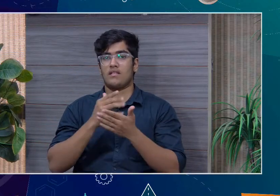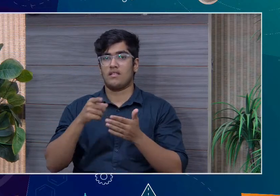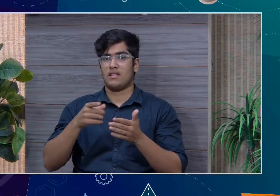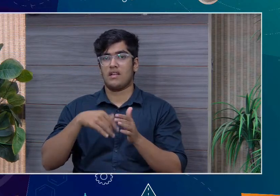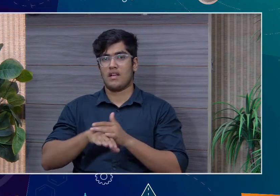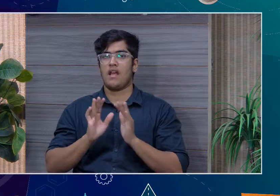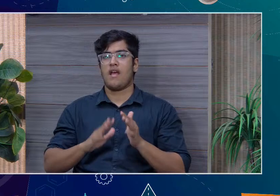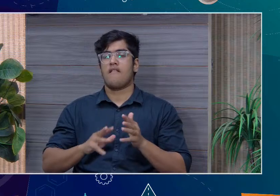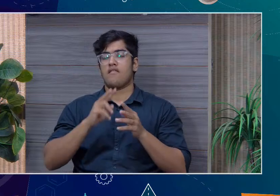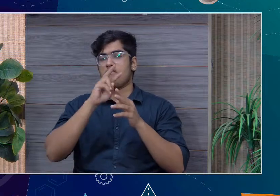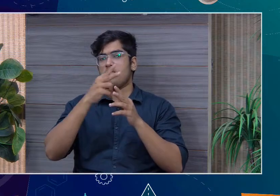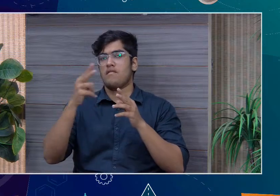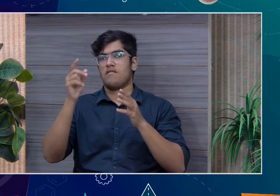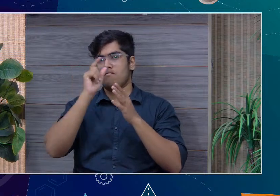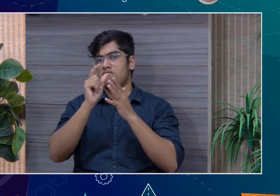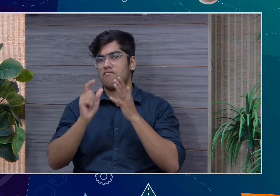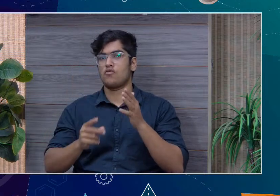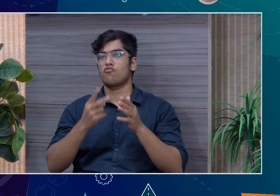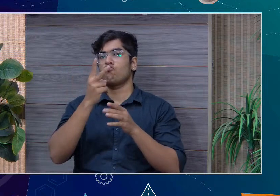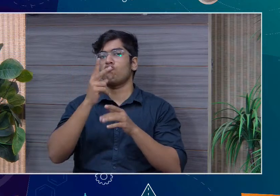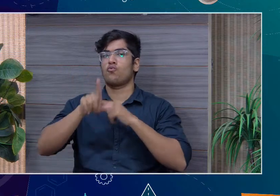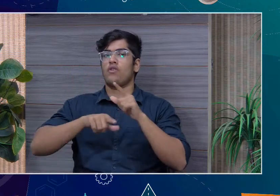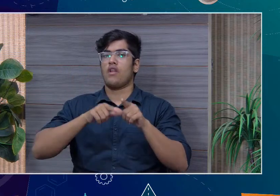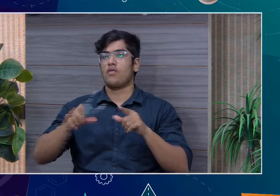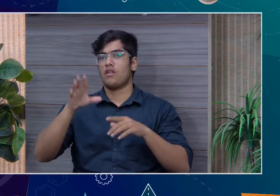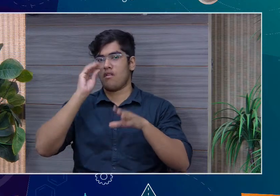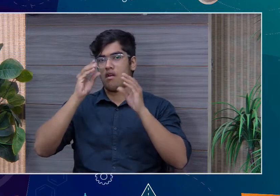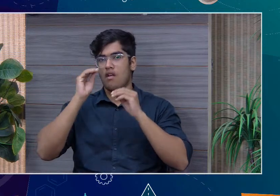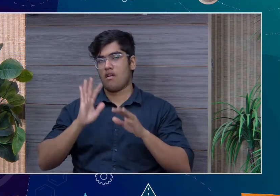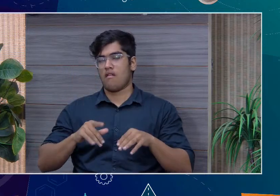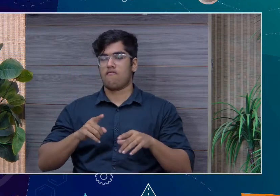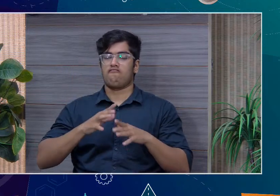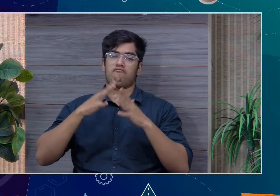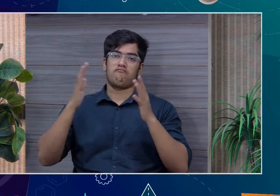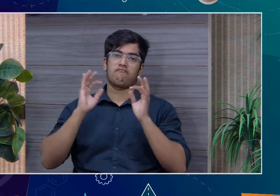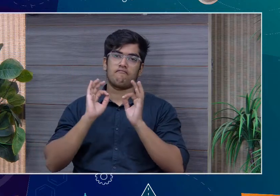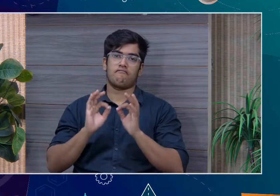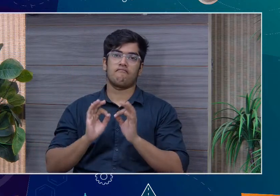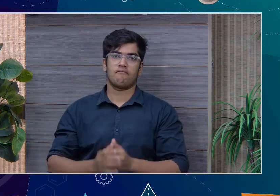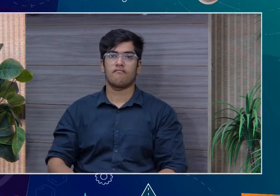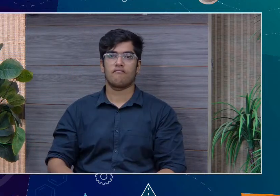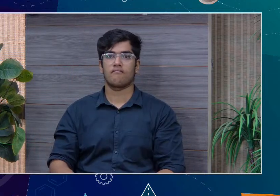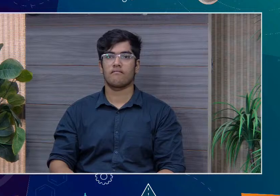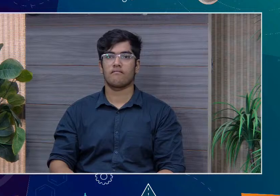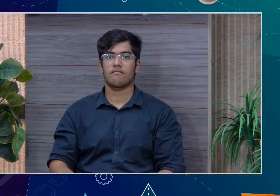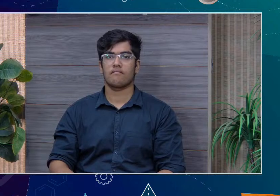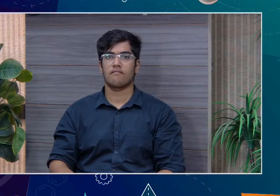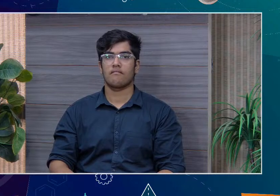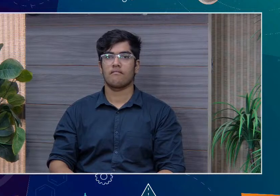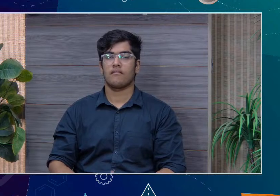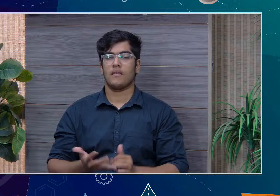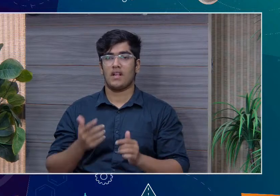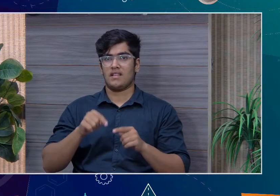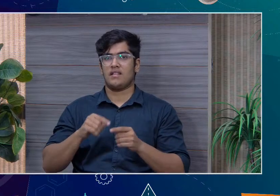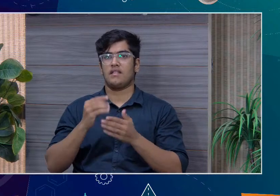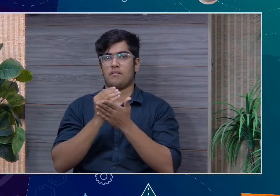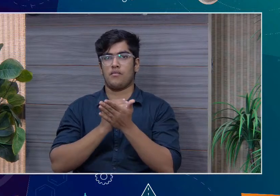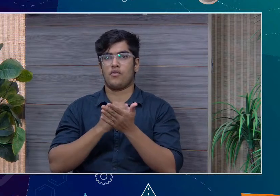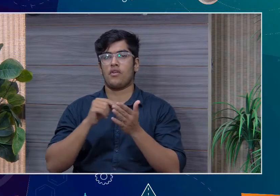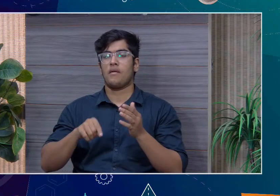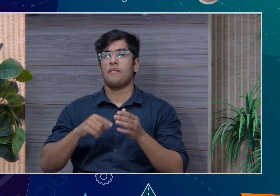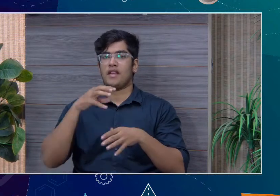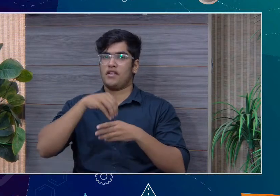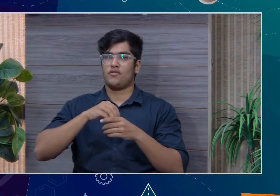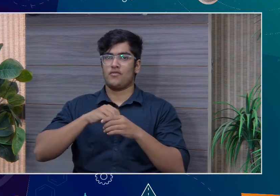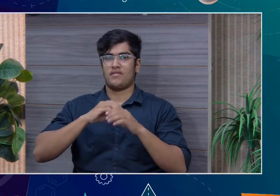learning certain words of 2 languages, which is a great thing. But because this entire program is for